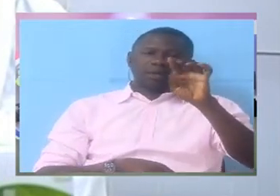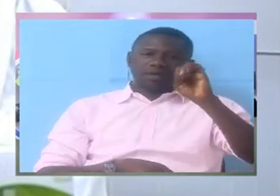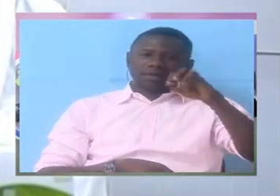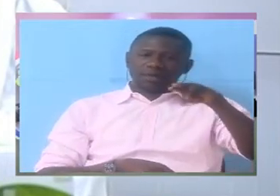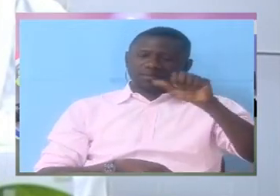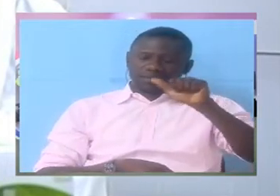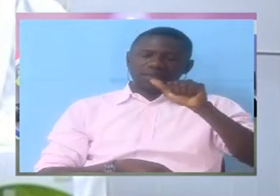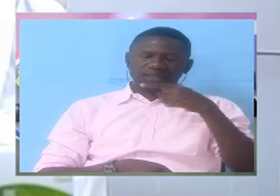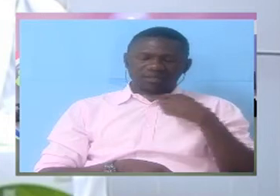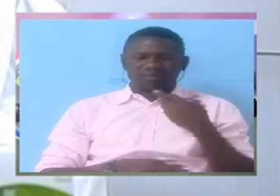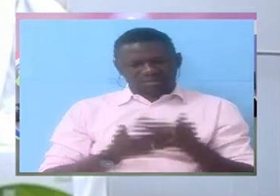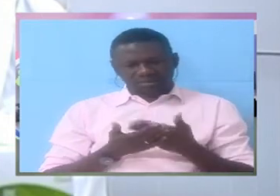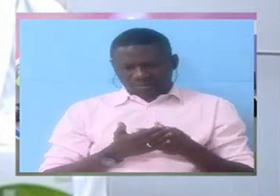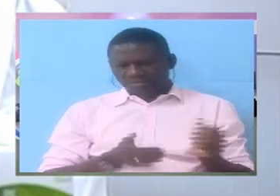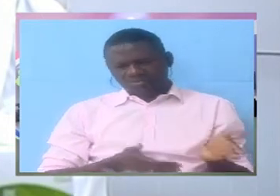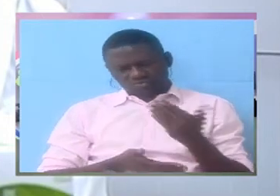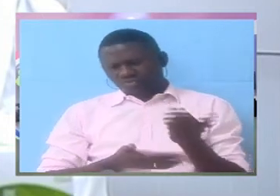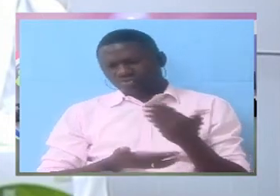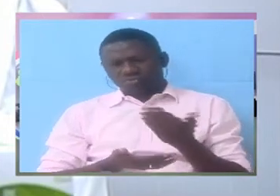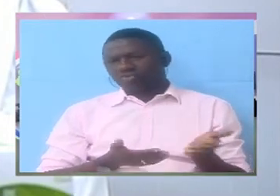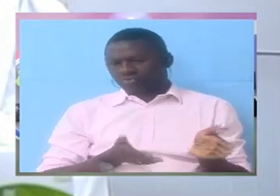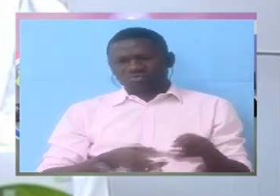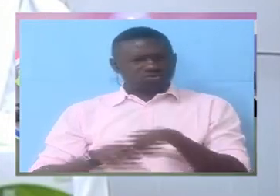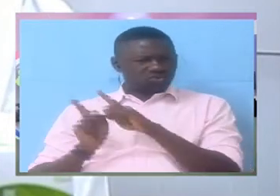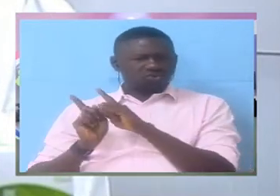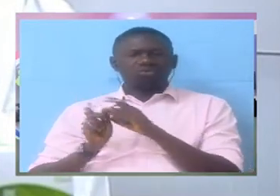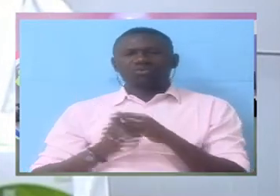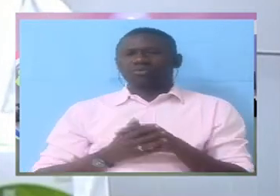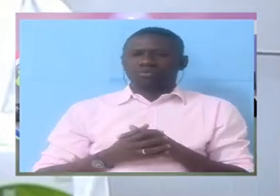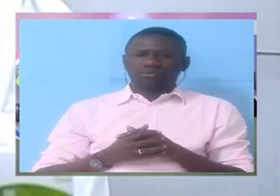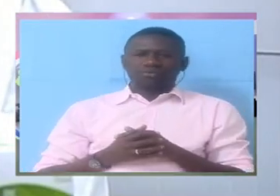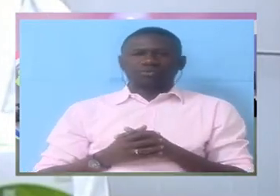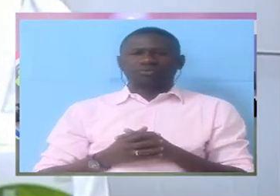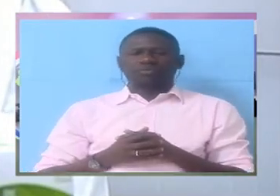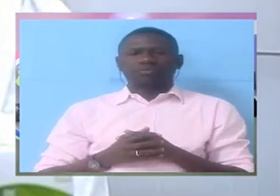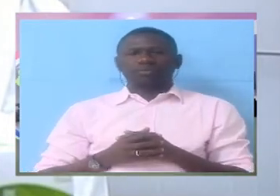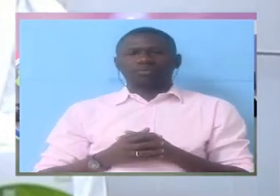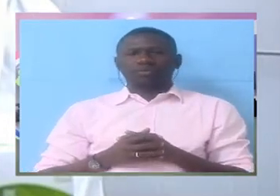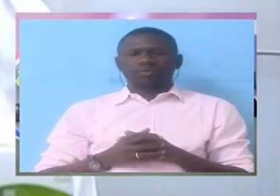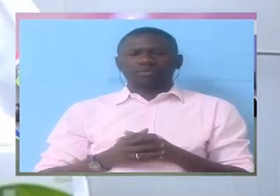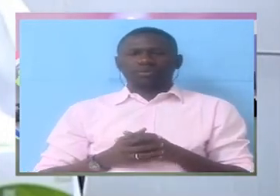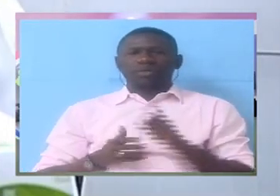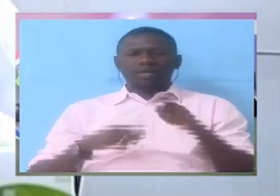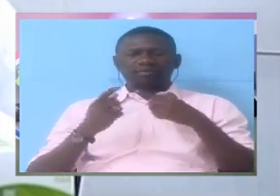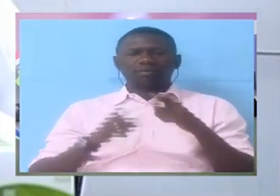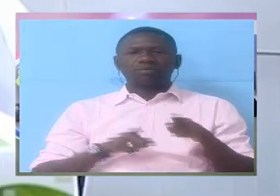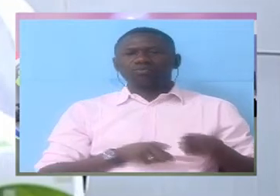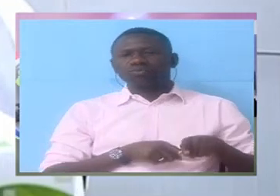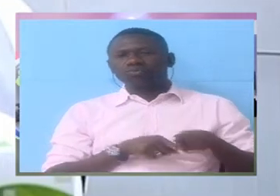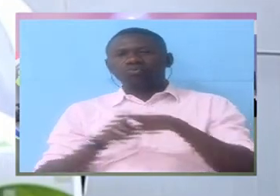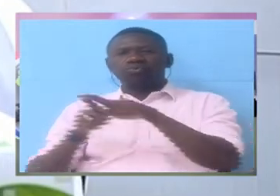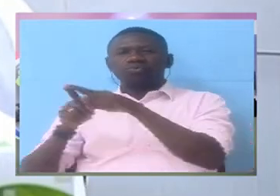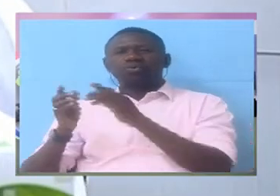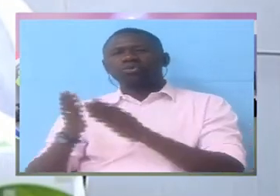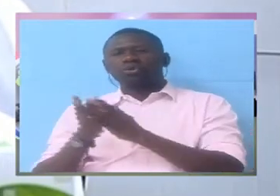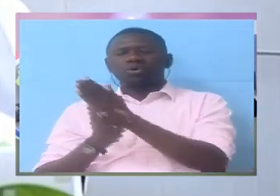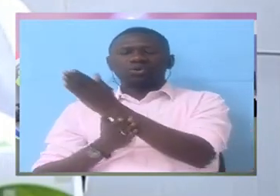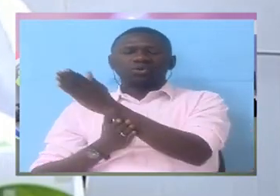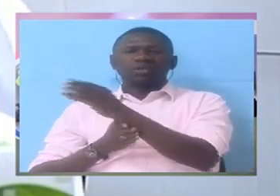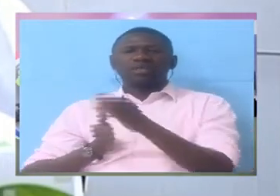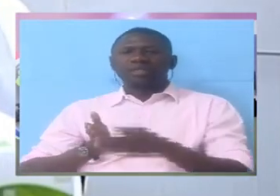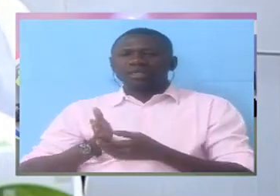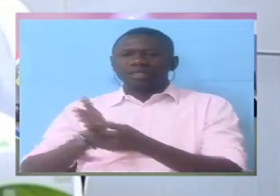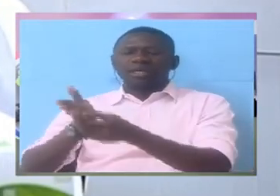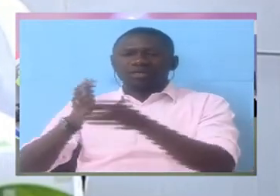je mam nio manten akilo manten kunje nko Ibrahim yangata. Then we proceeded to DG Director General,